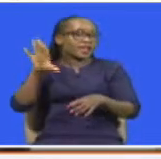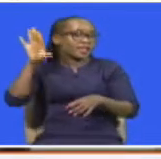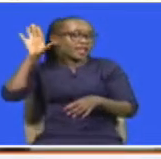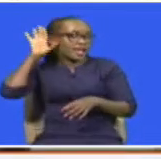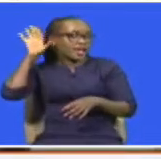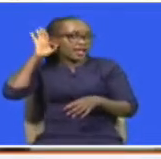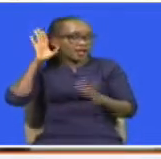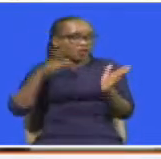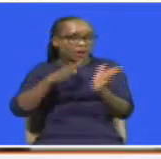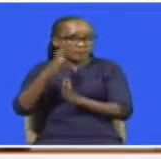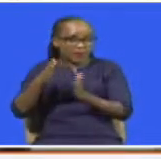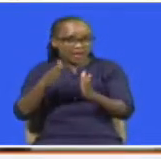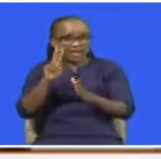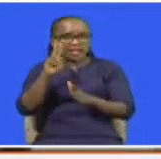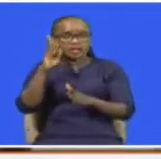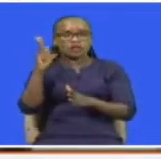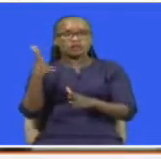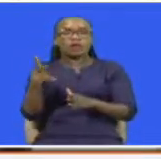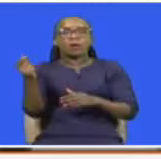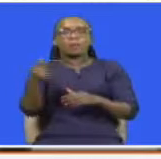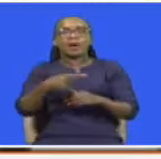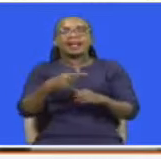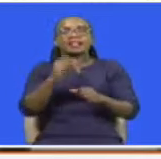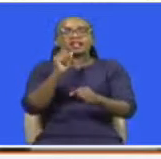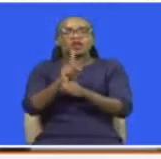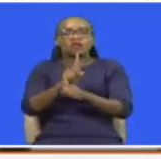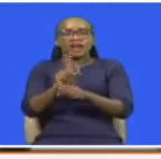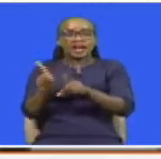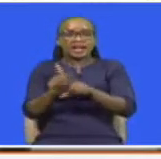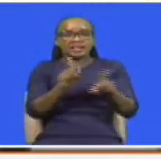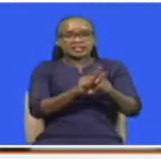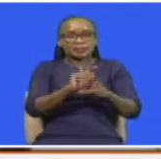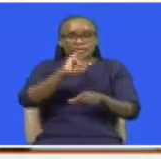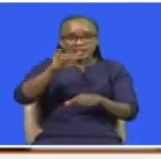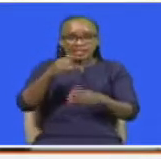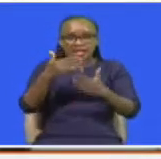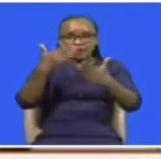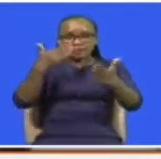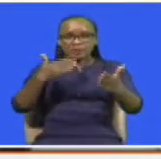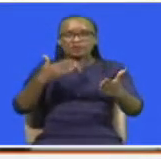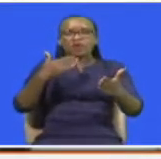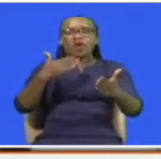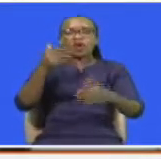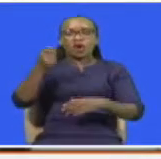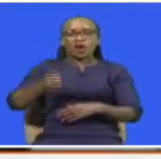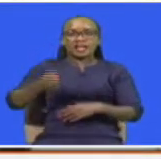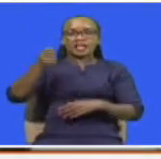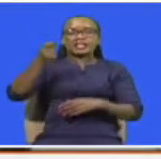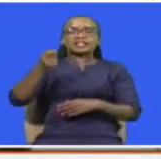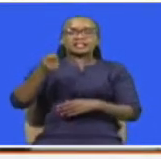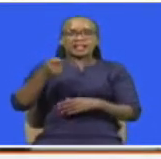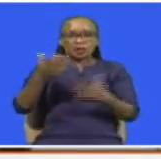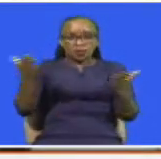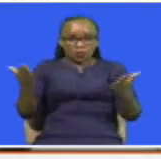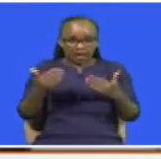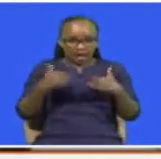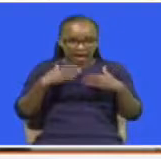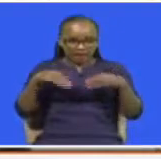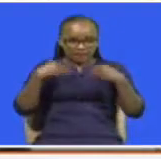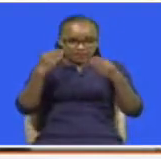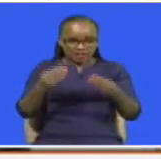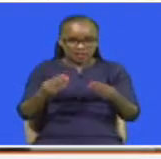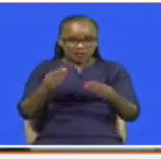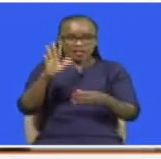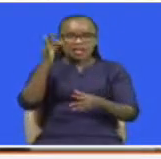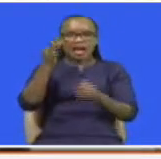the 24th November to 9th January 2023 before Lady Justice Roslyn Aburili gives